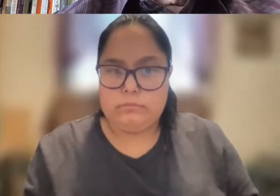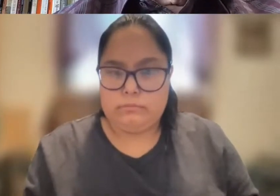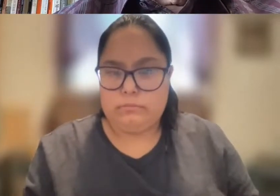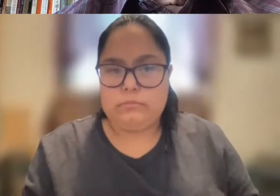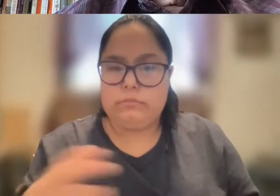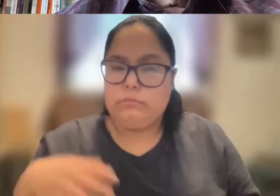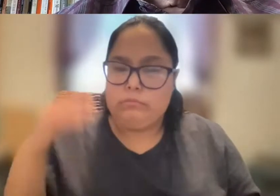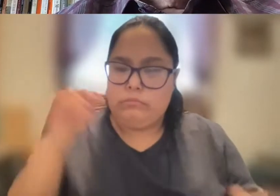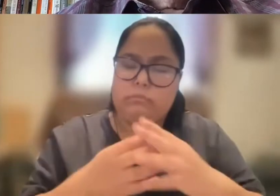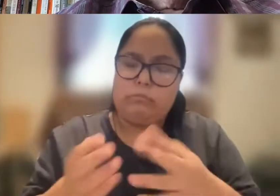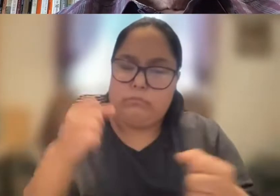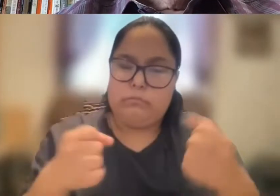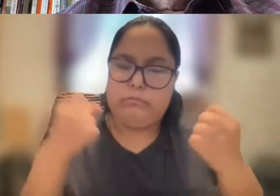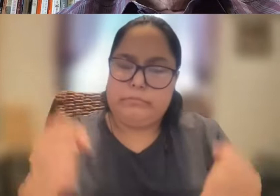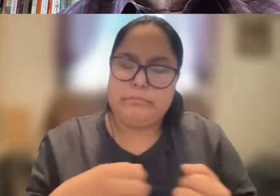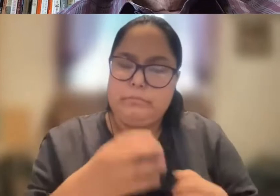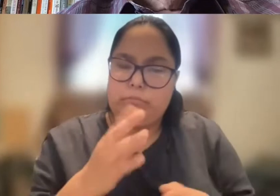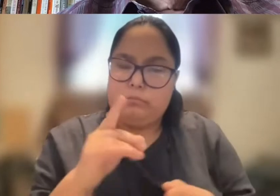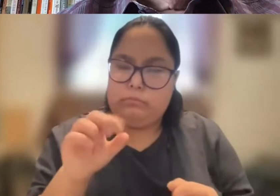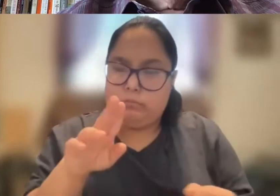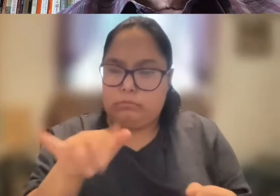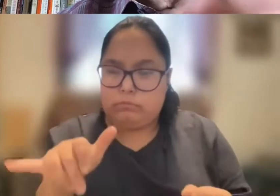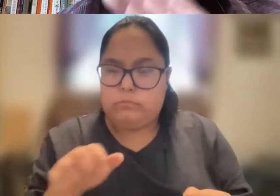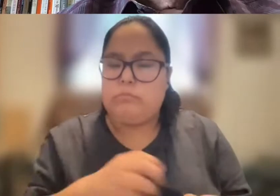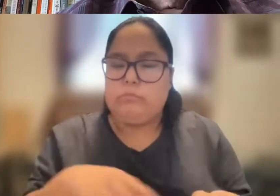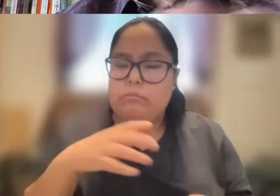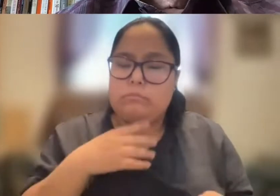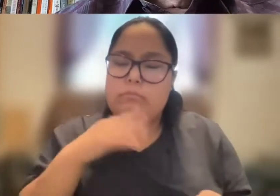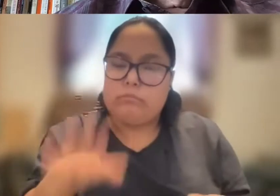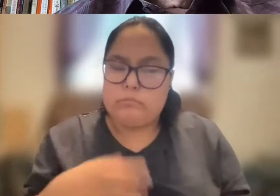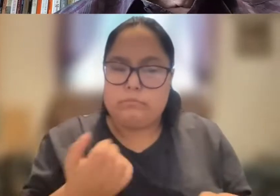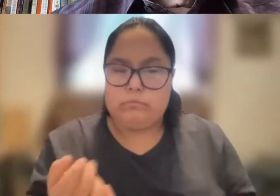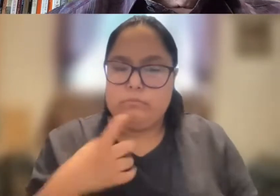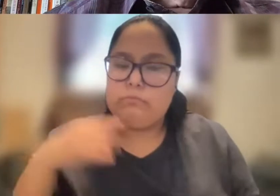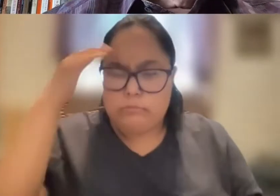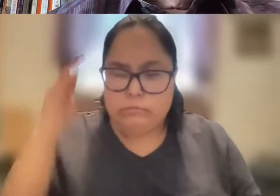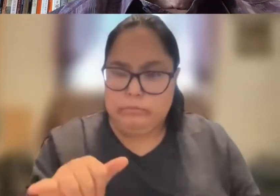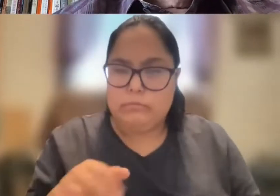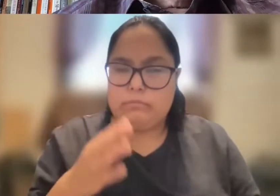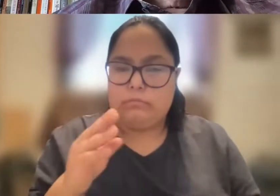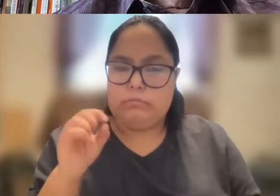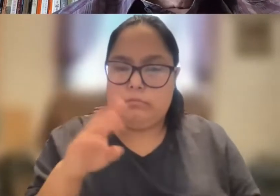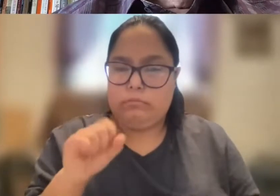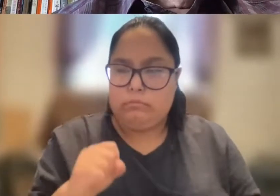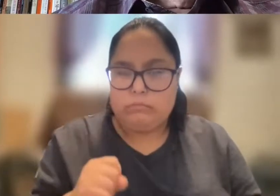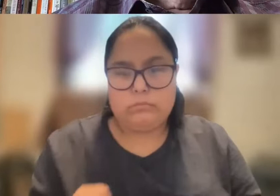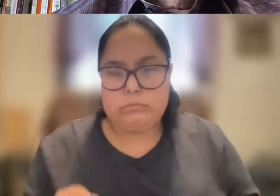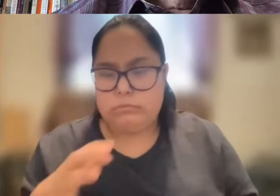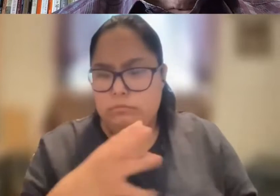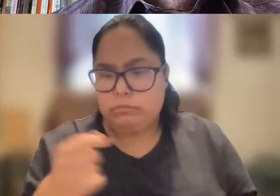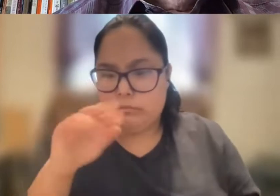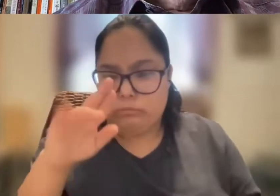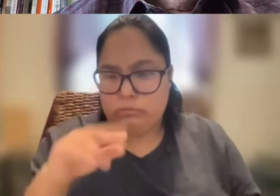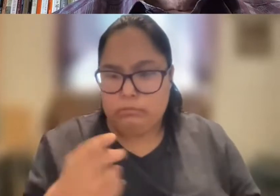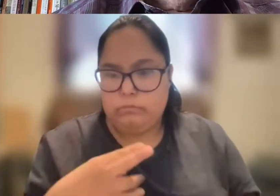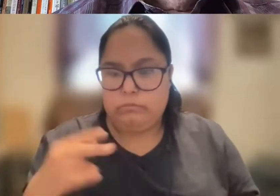I went down to Calgary, and it was terrible. As soon as I arrived, they knew that I was there because I